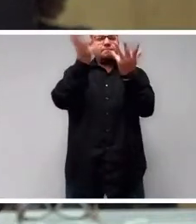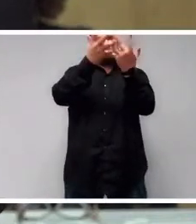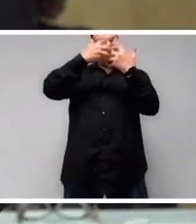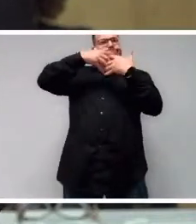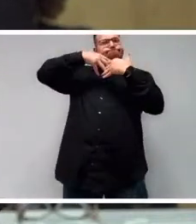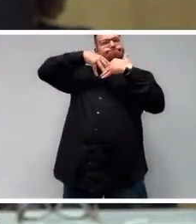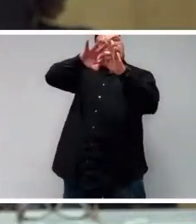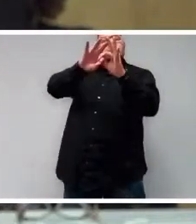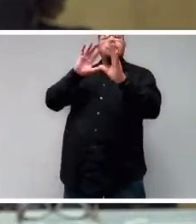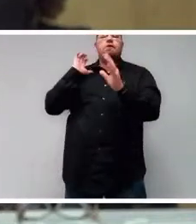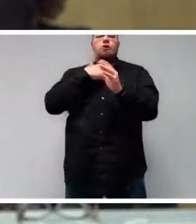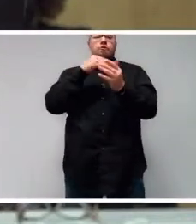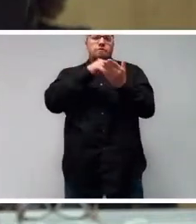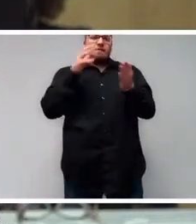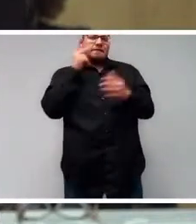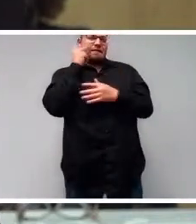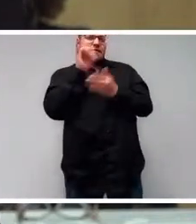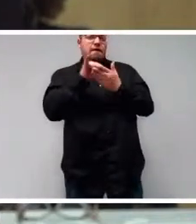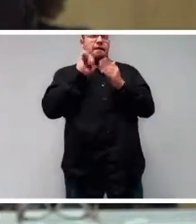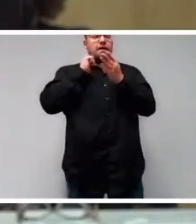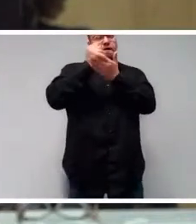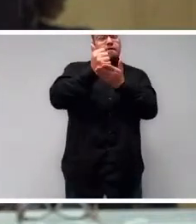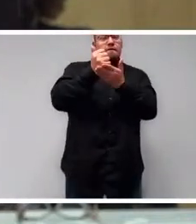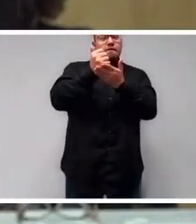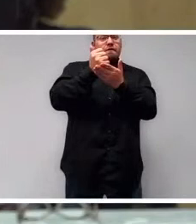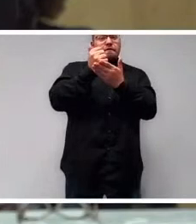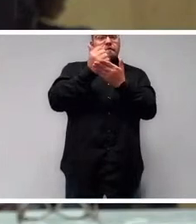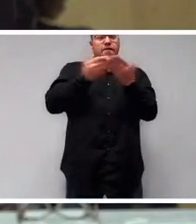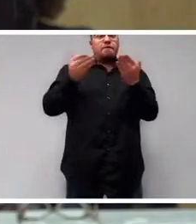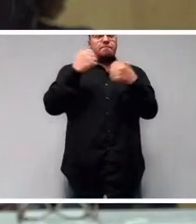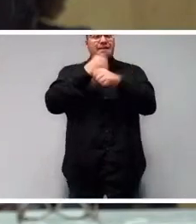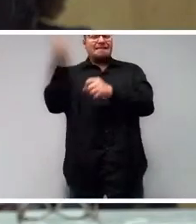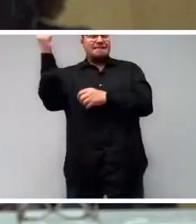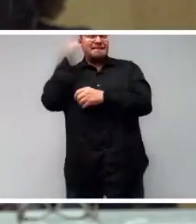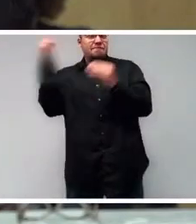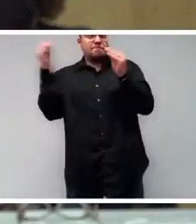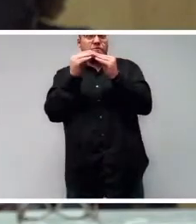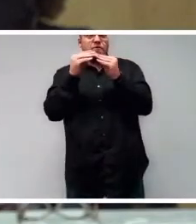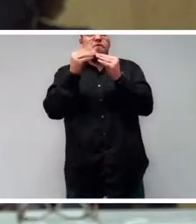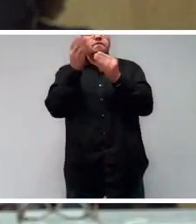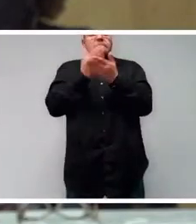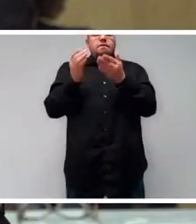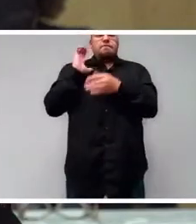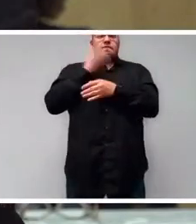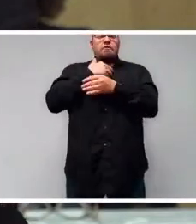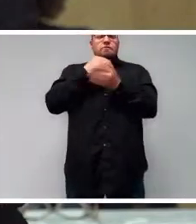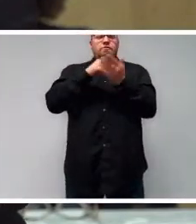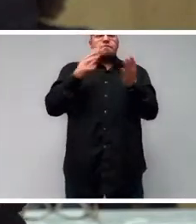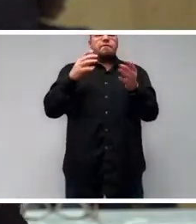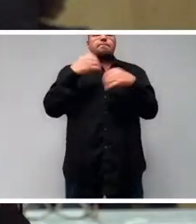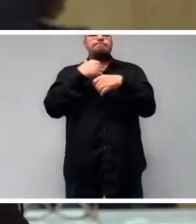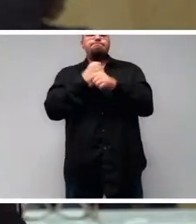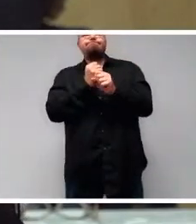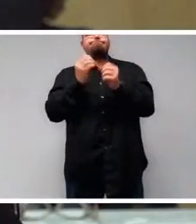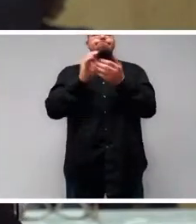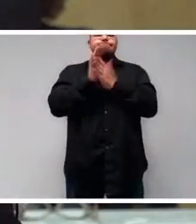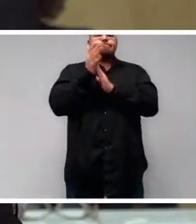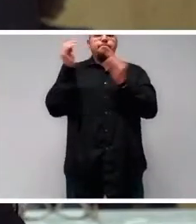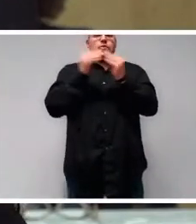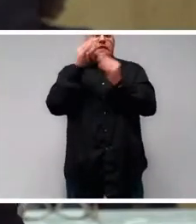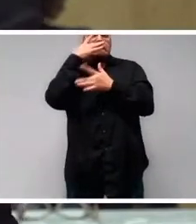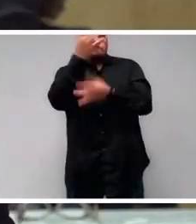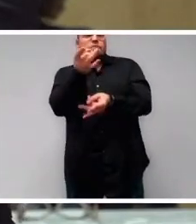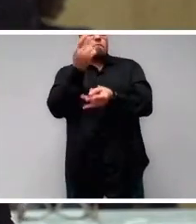students find is that it helps things make a lot more sense. And for some of our students, it makes them more interested and it makes them more